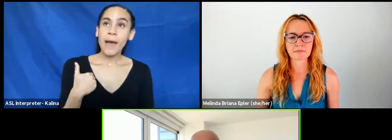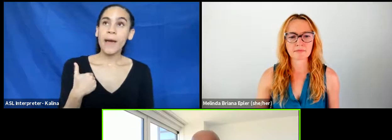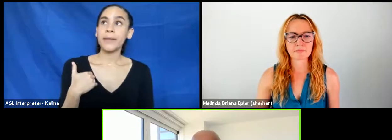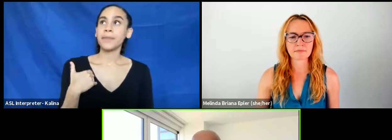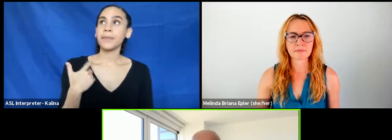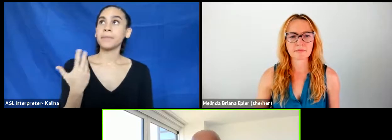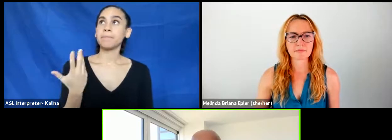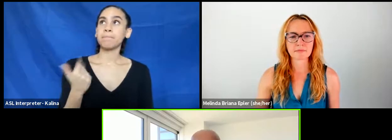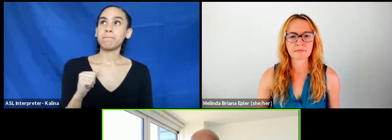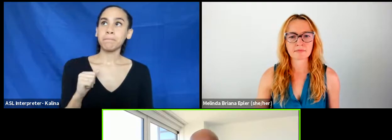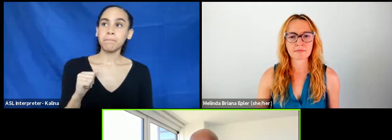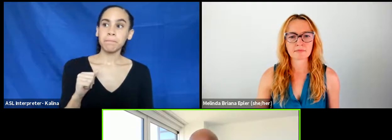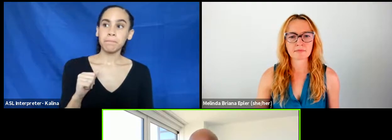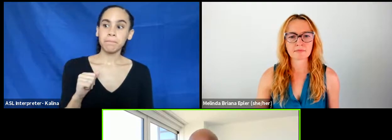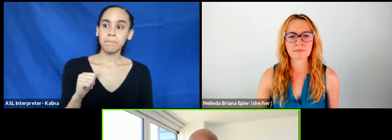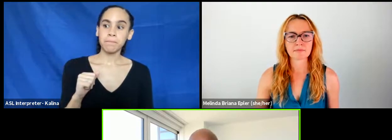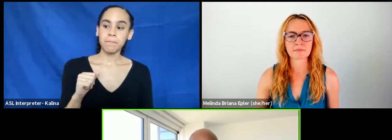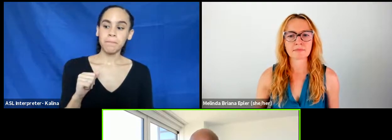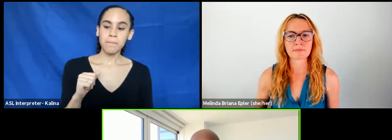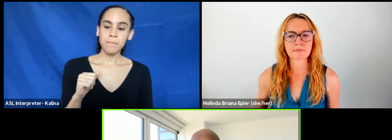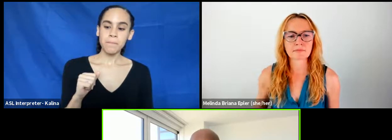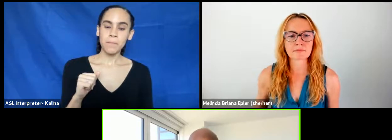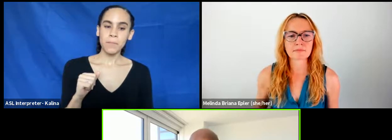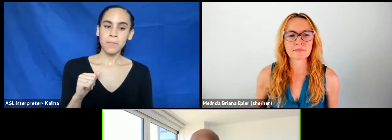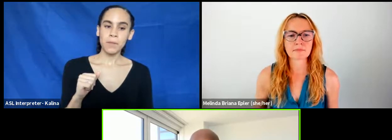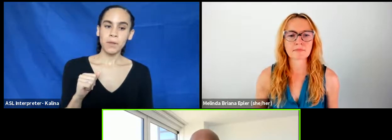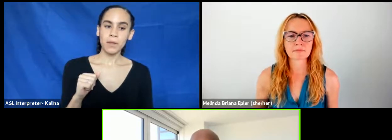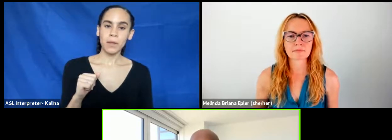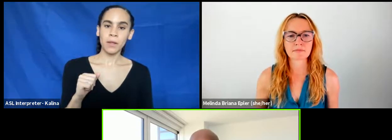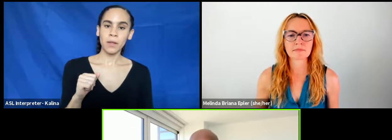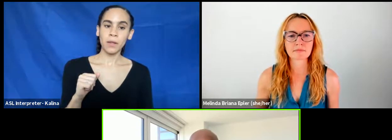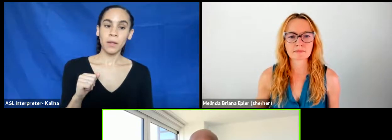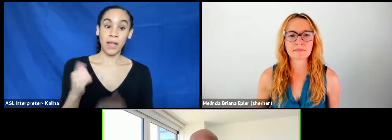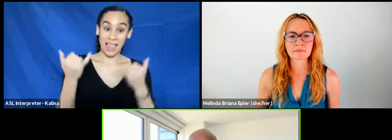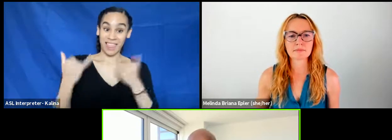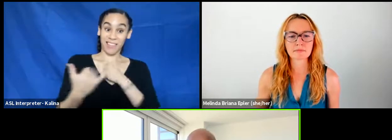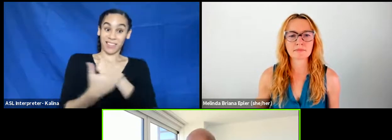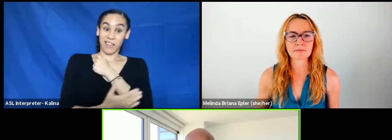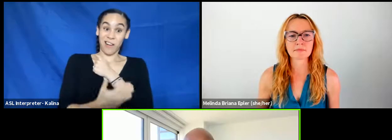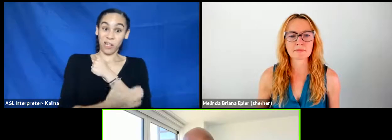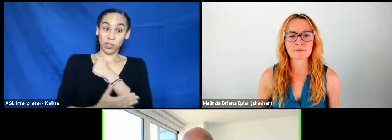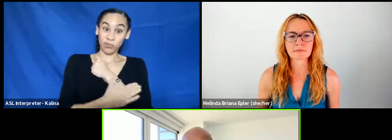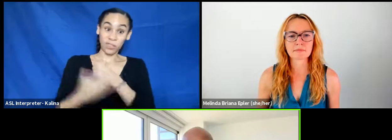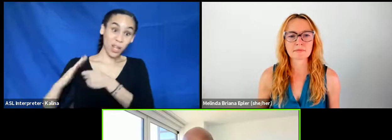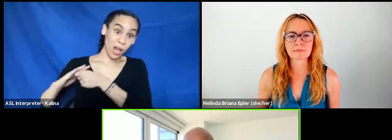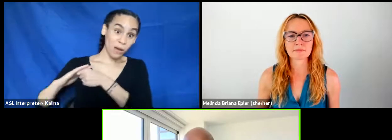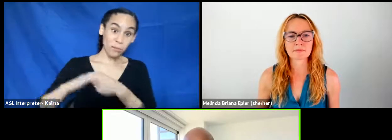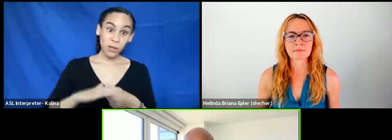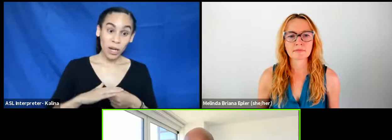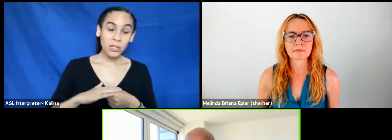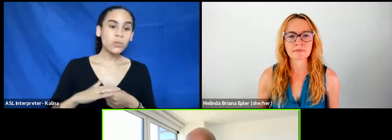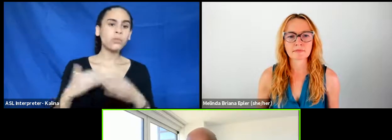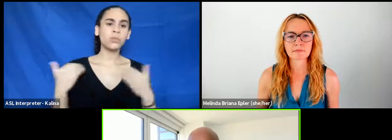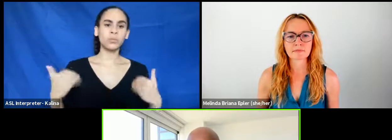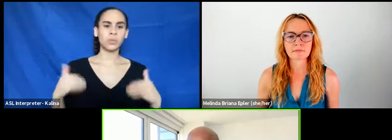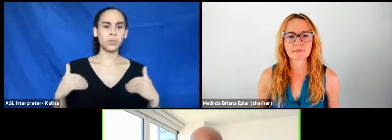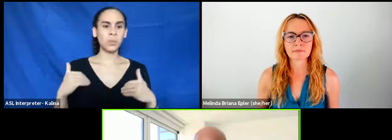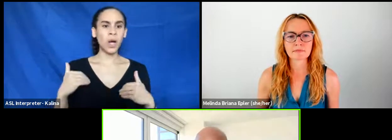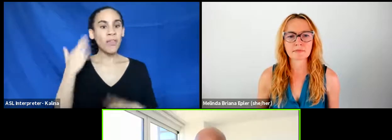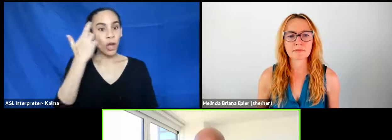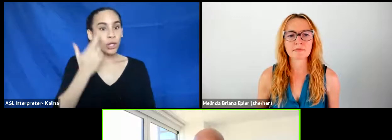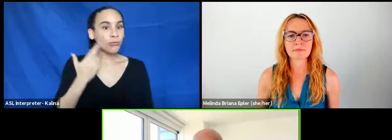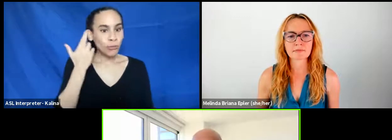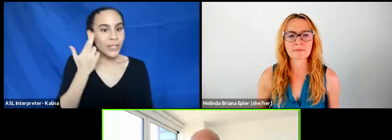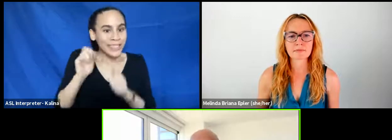because of the oppression in this country in particular, there's reasons also why it's saying that you need to